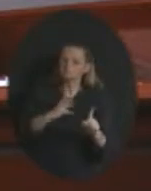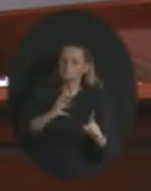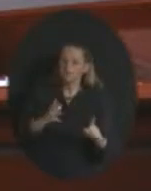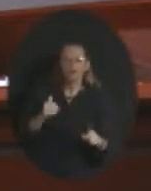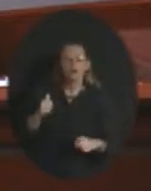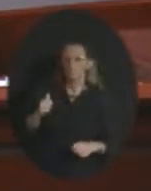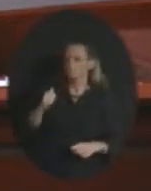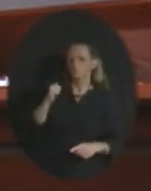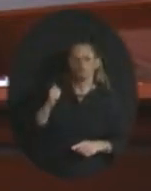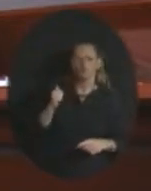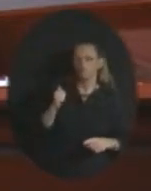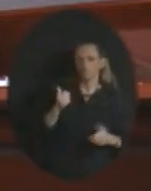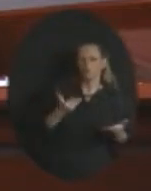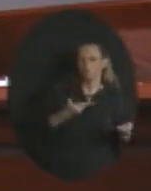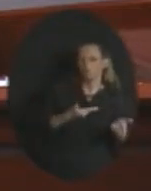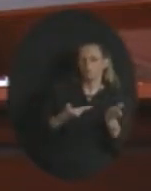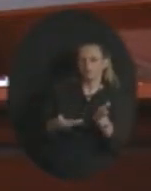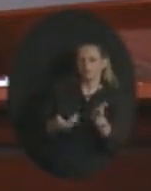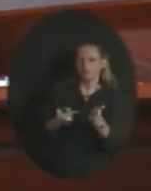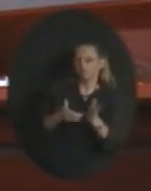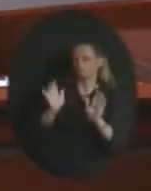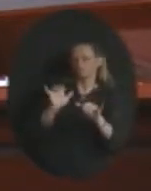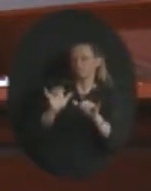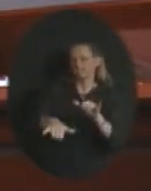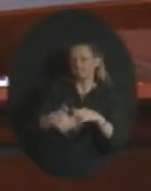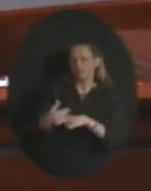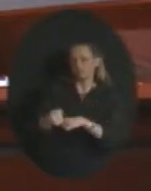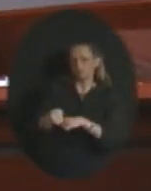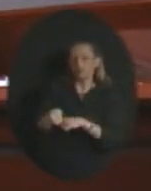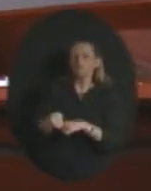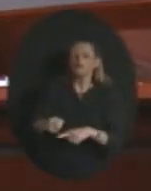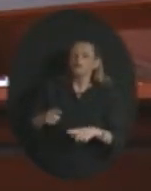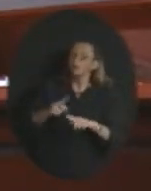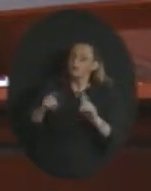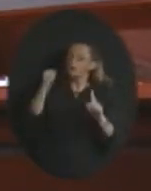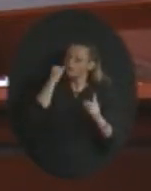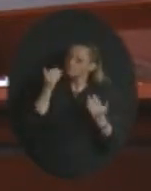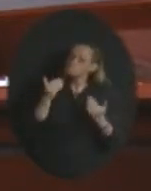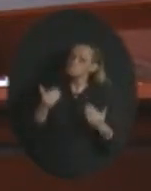going to stay in our gyms. I think it would only be if we really want to move forward.